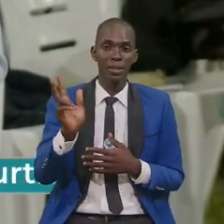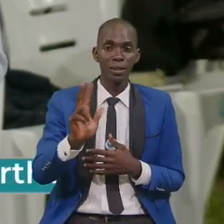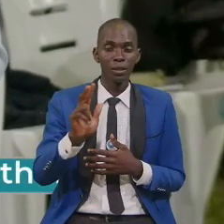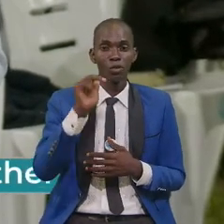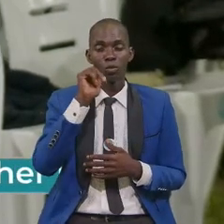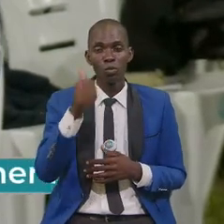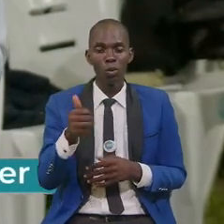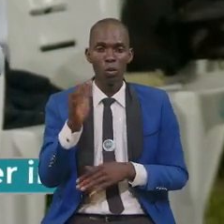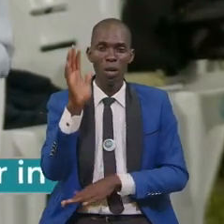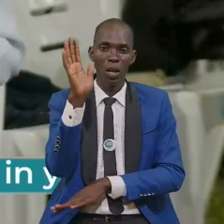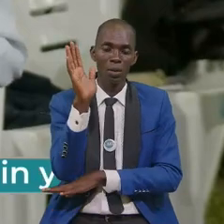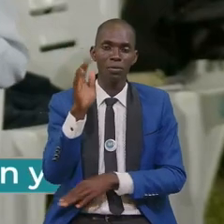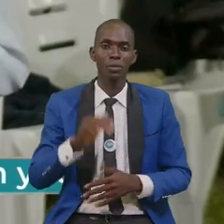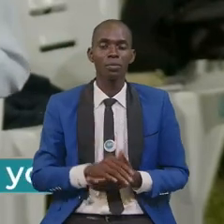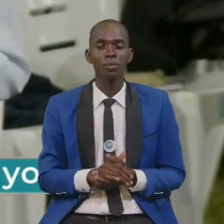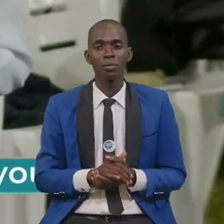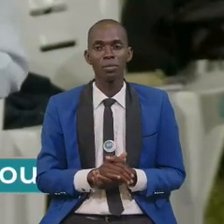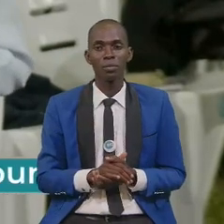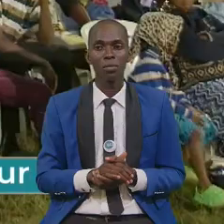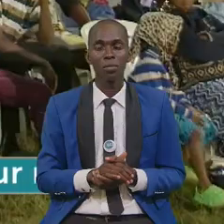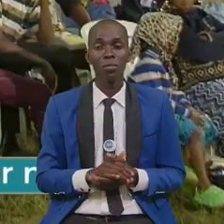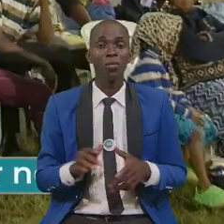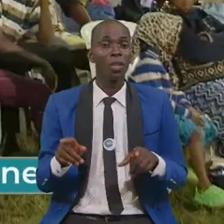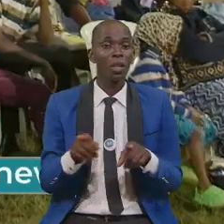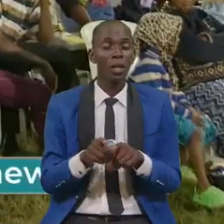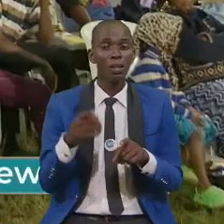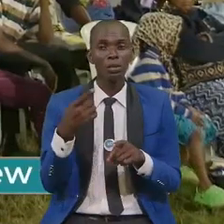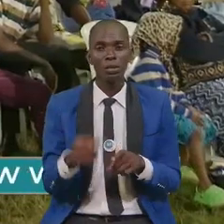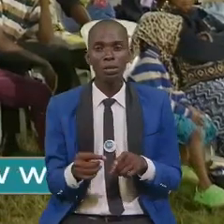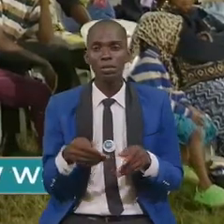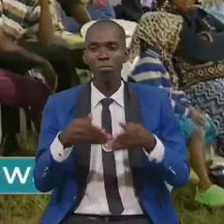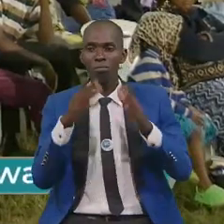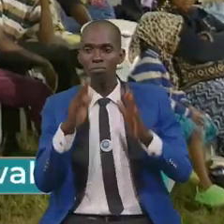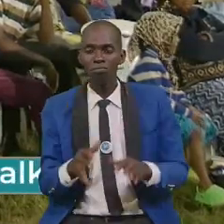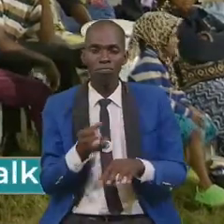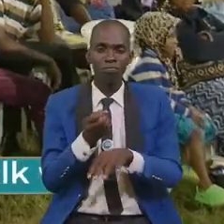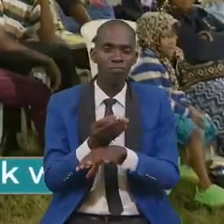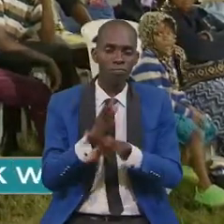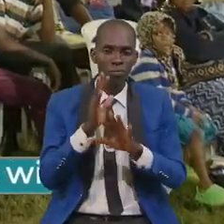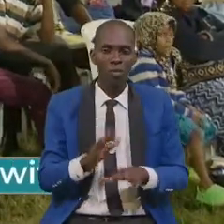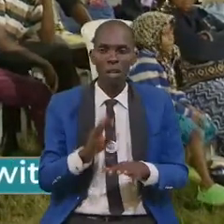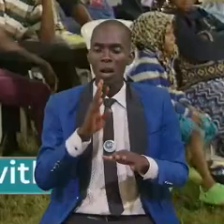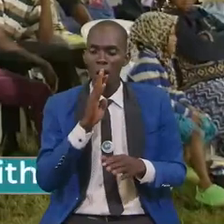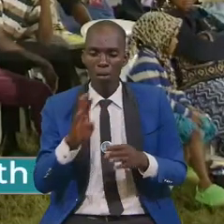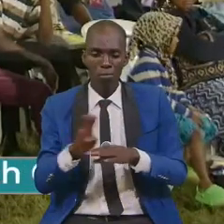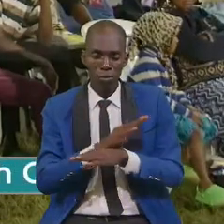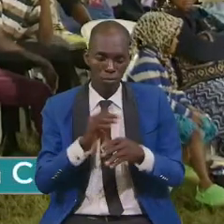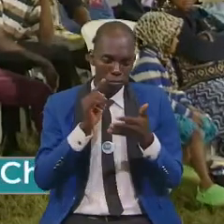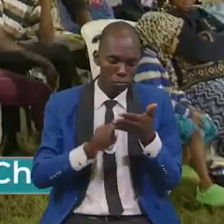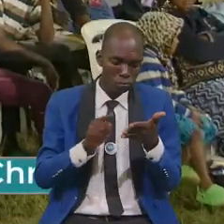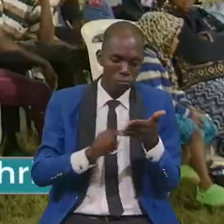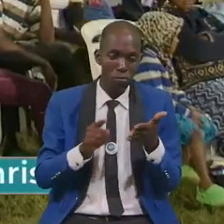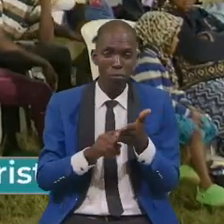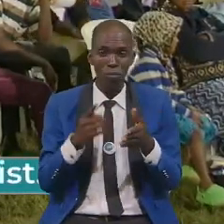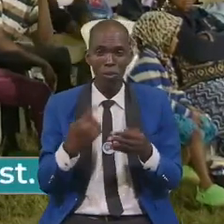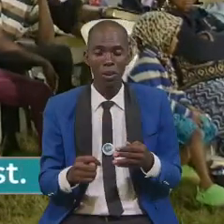afternoon. While the counselors are busy taking the records of those who have given their life to